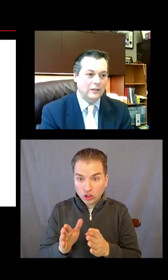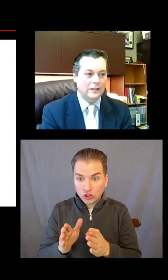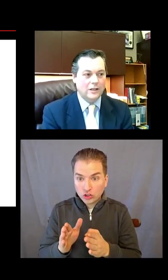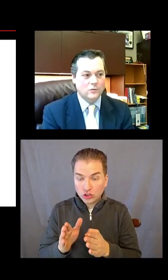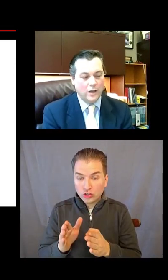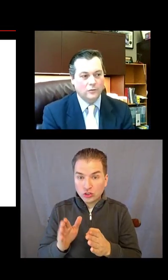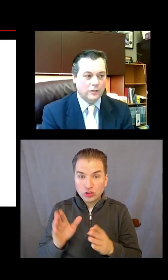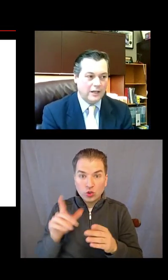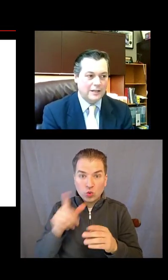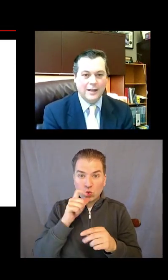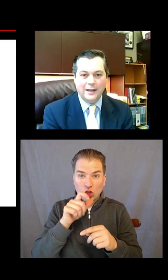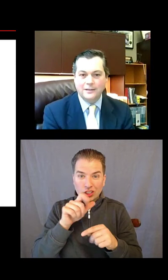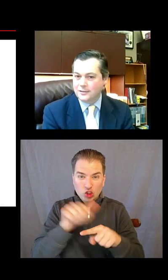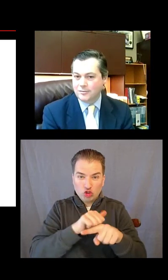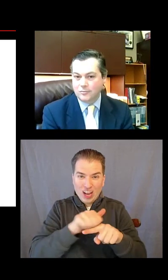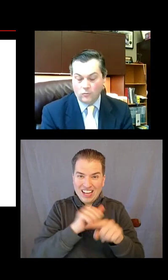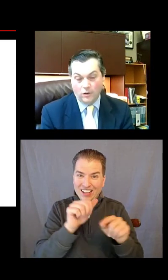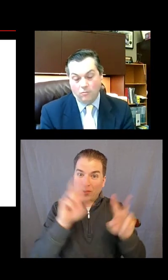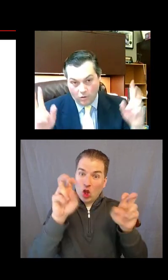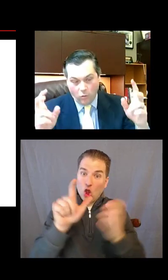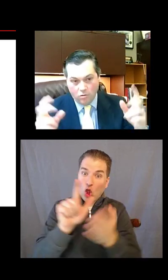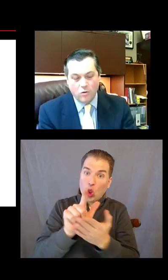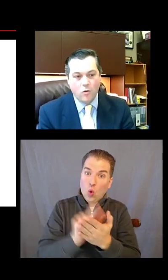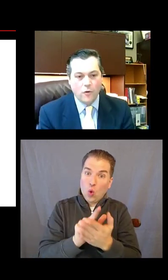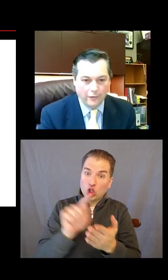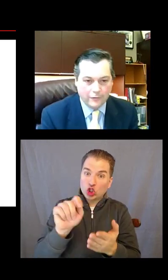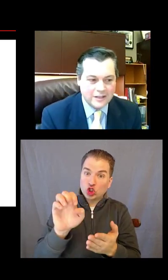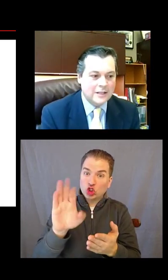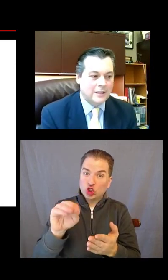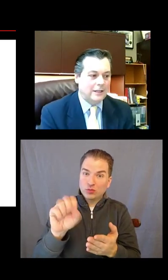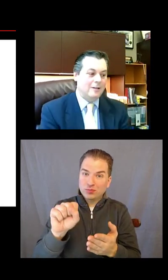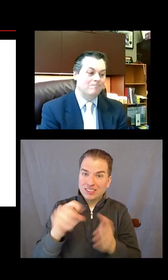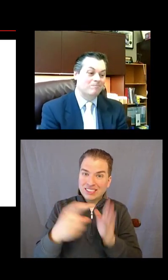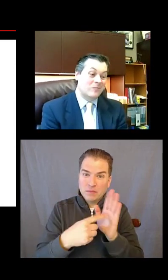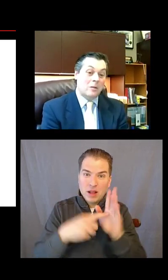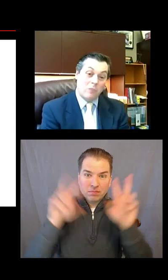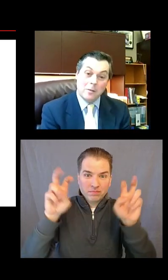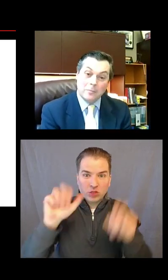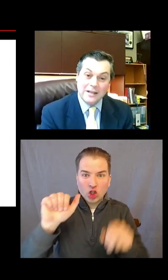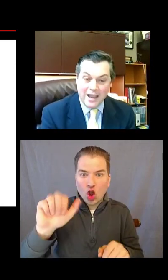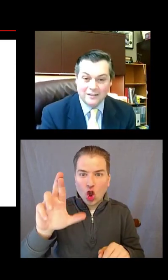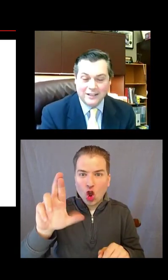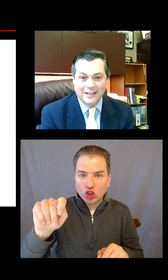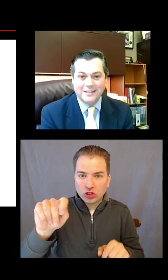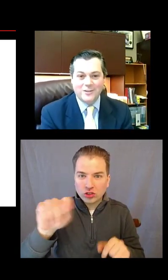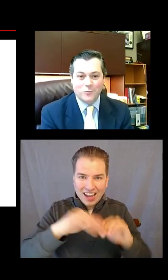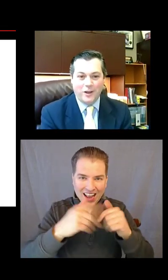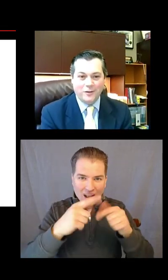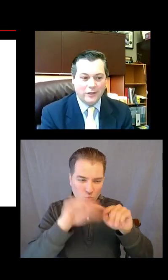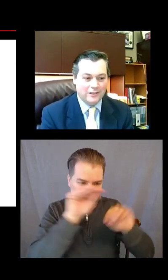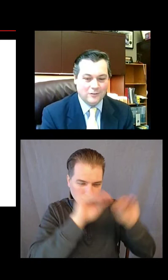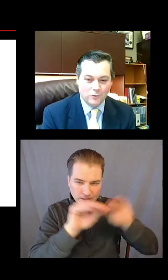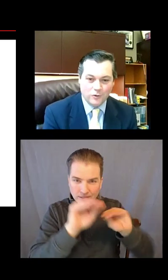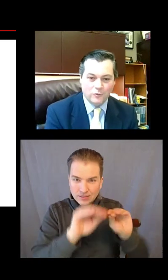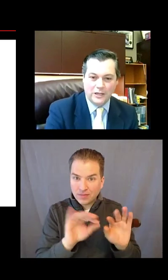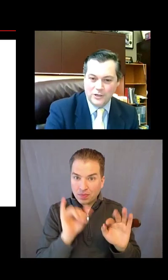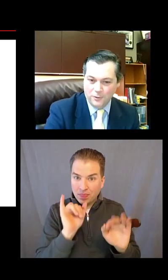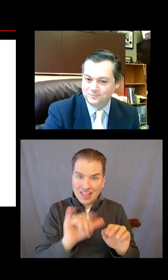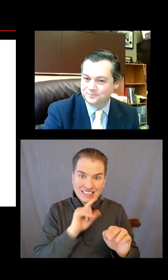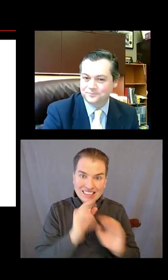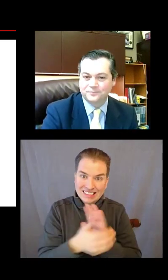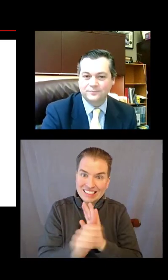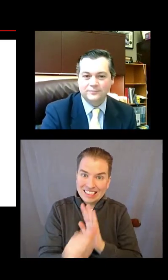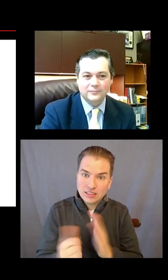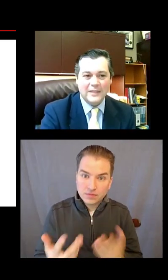non-lawyers really as well trained on this quote unquote art? Probably not. I guess that's why we do what we